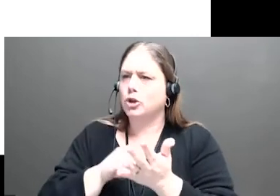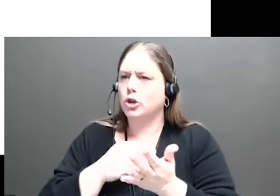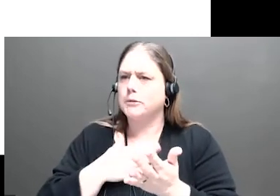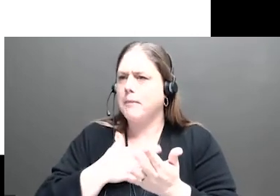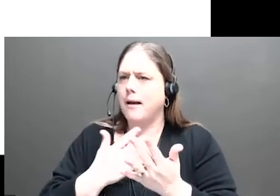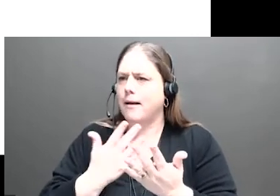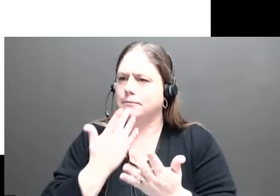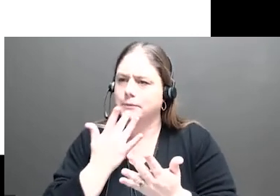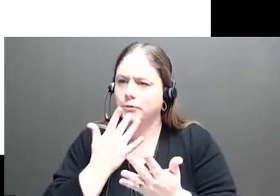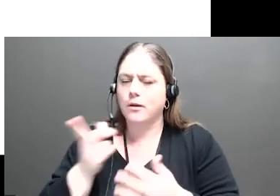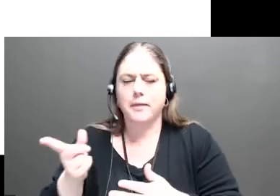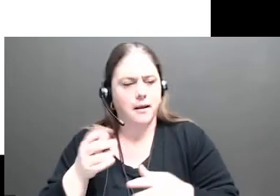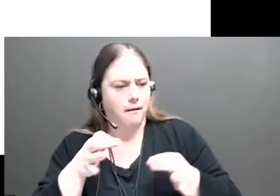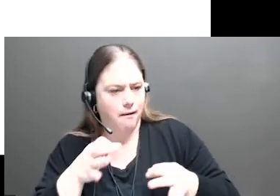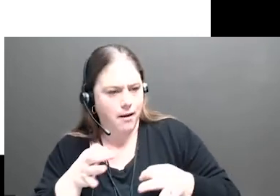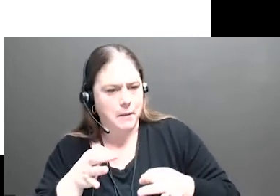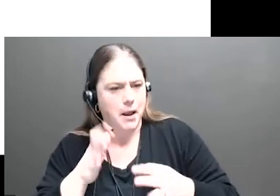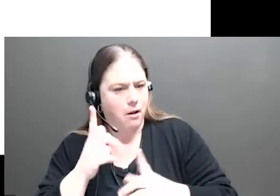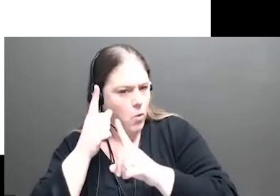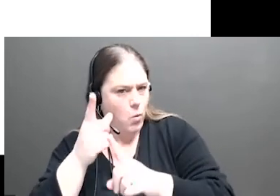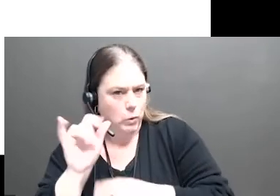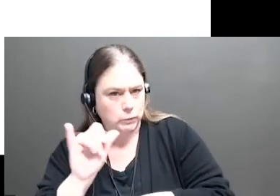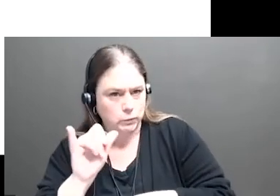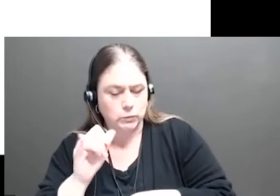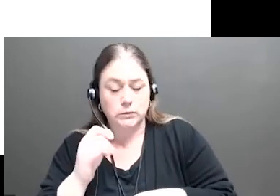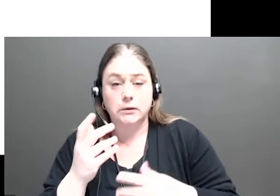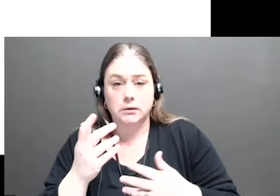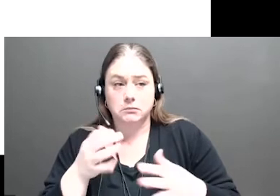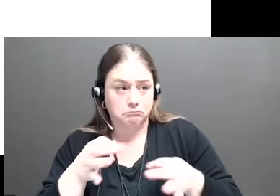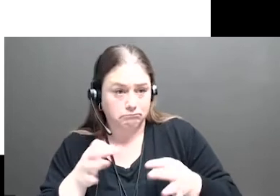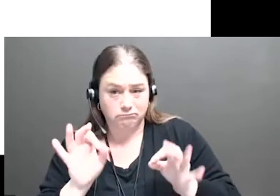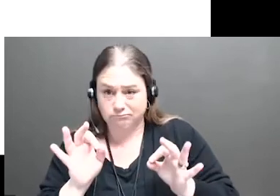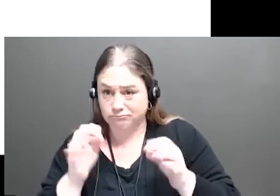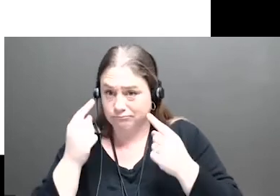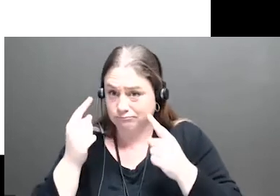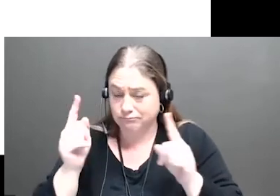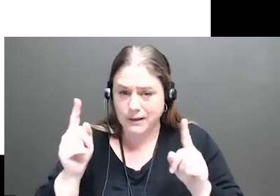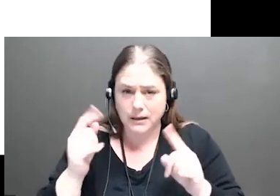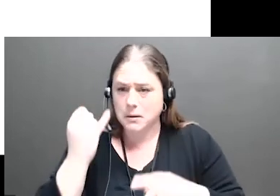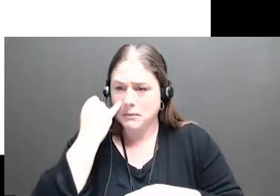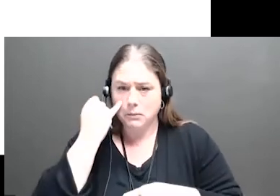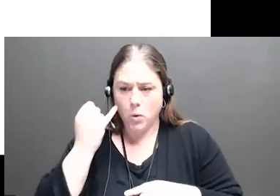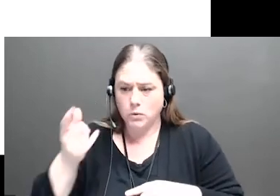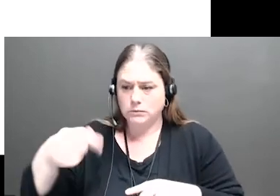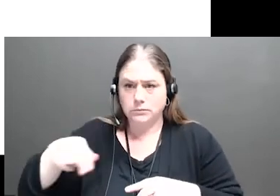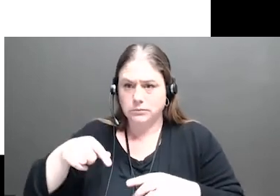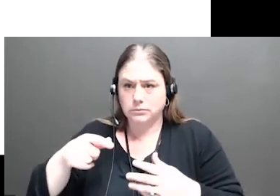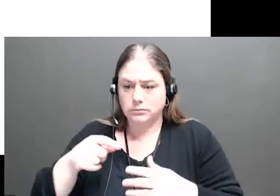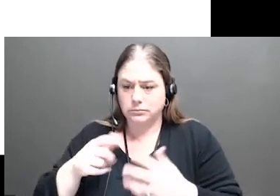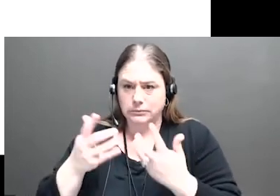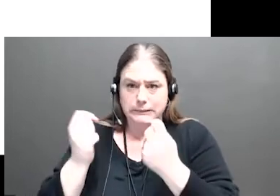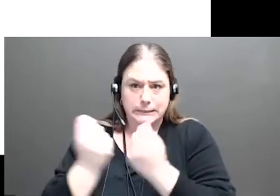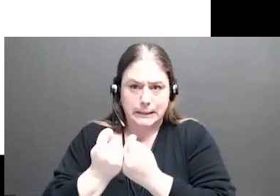Youth of Future, for example. But if the employer and the staff, so this person's future colleagues, are no more